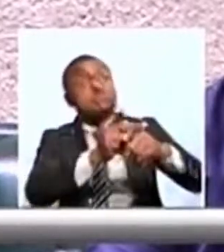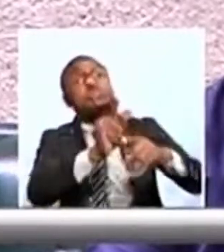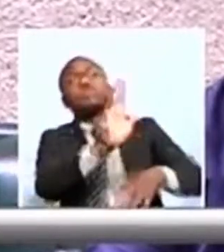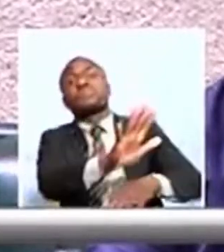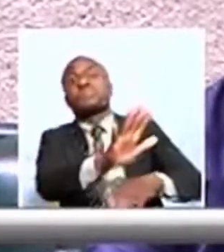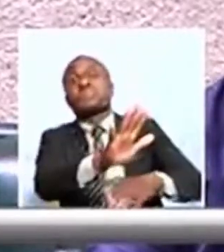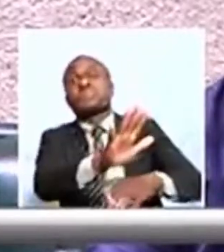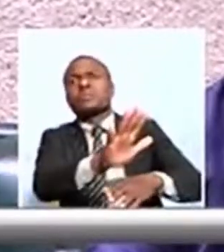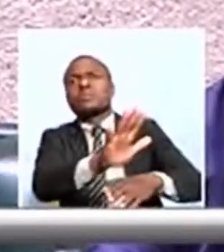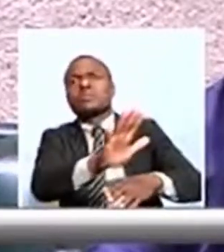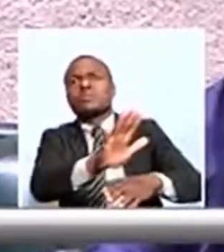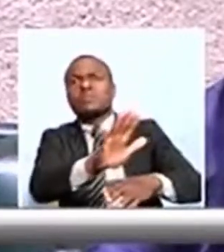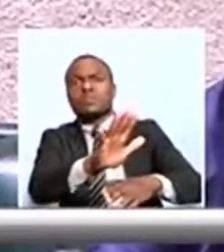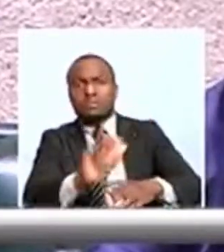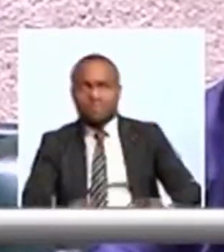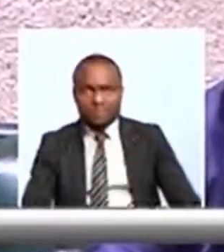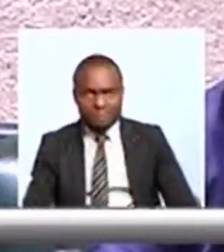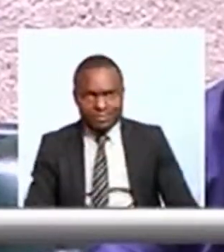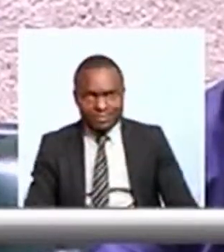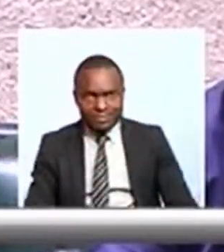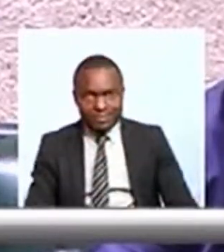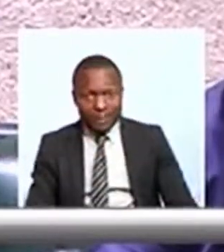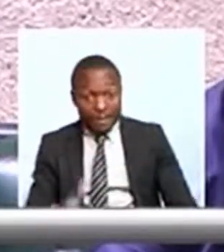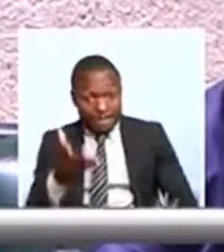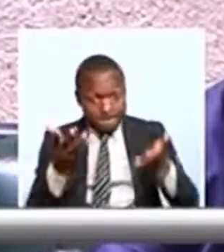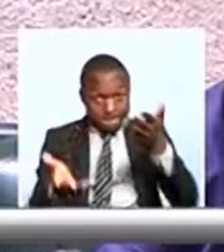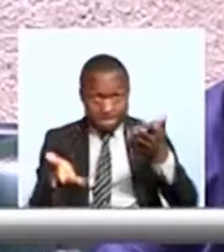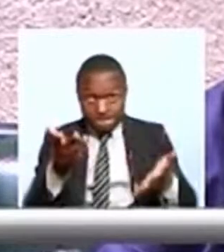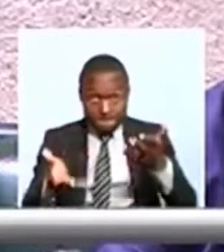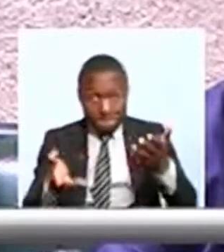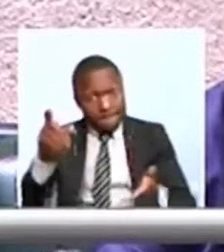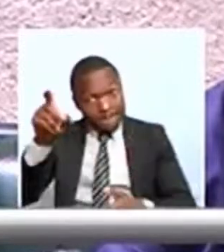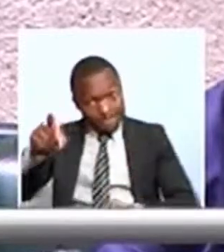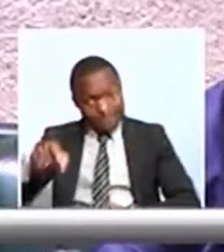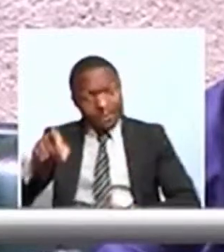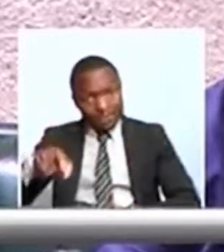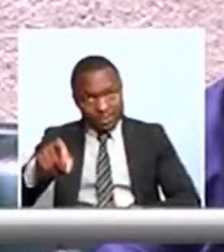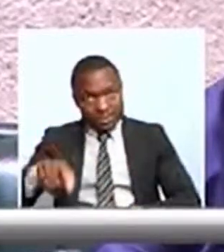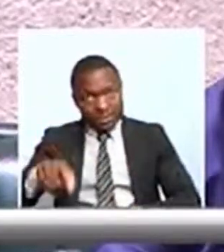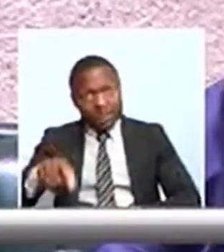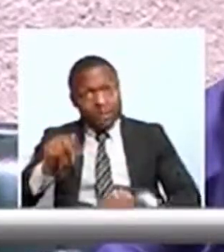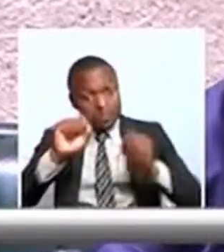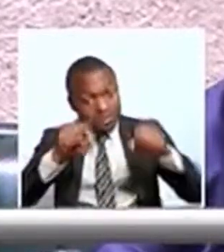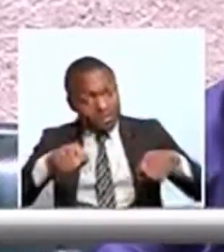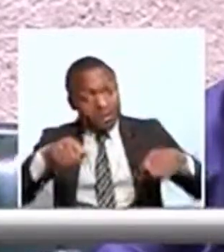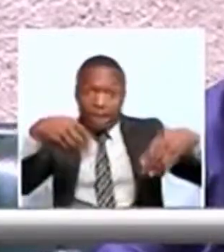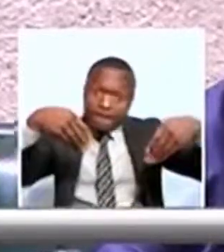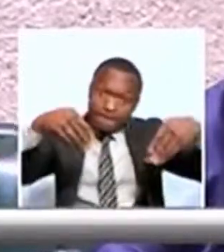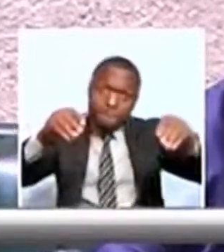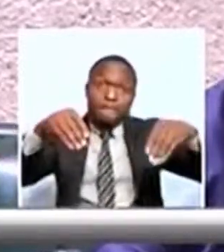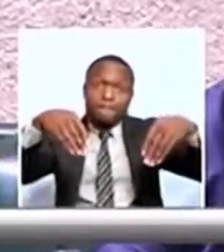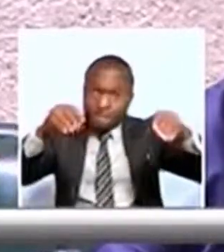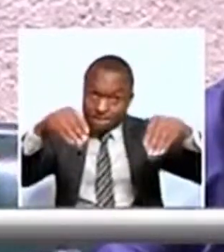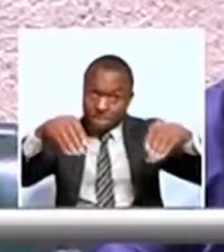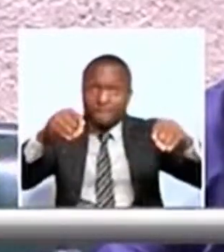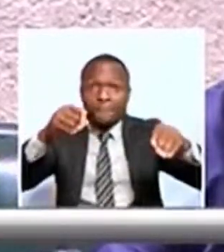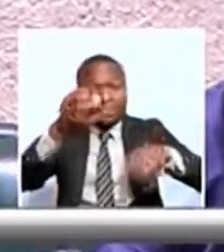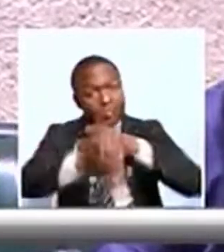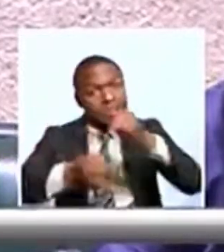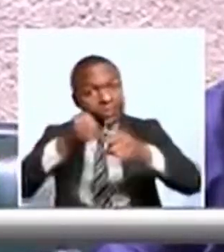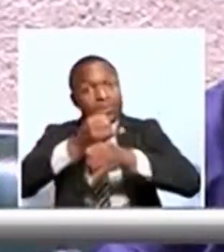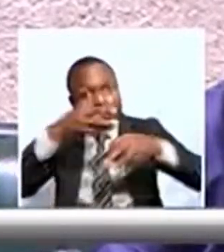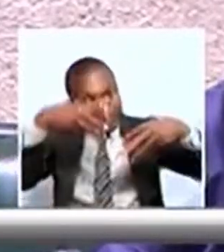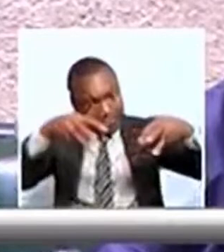we occasionally seek exemptions so that we can dispose of on the international market as a